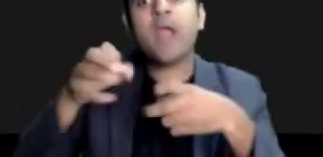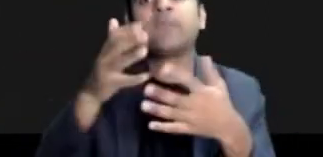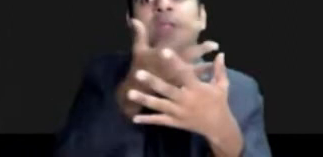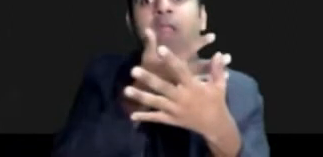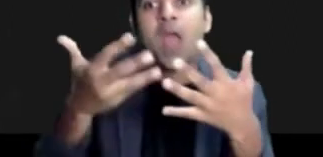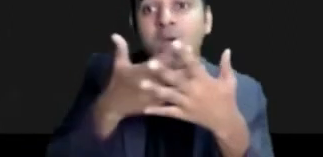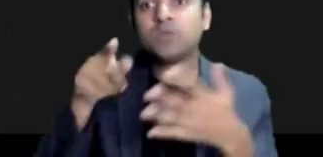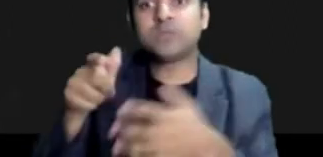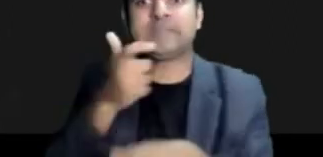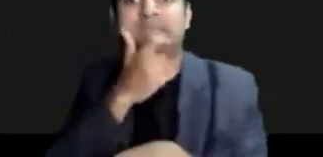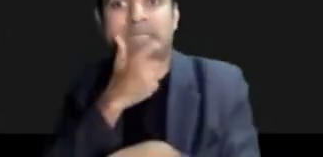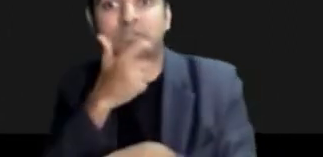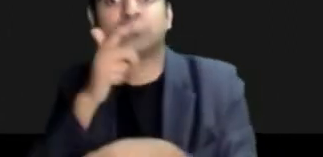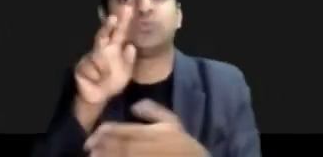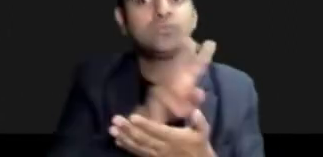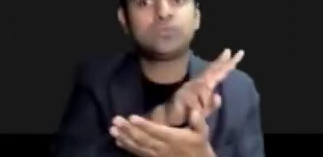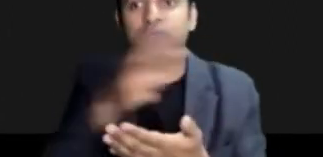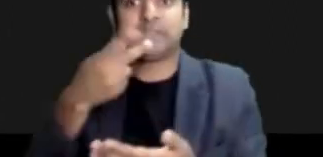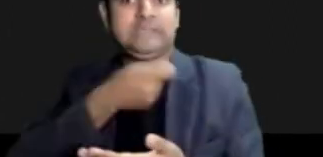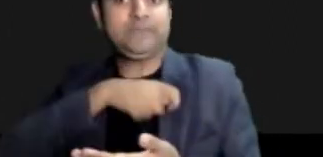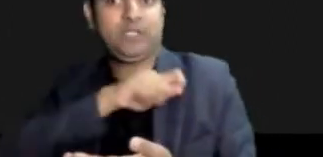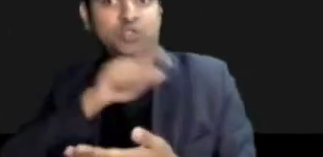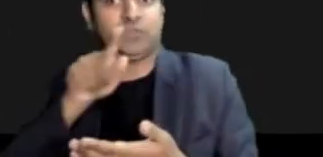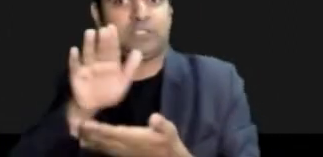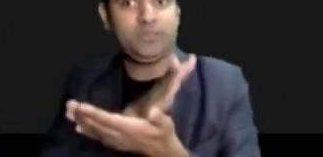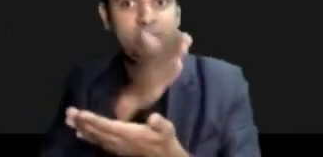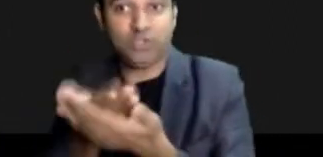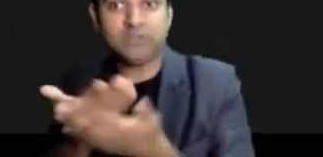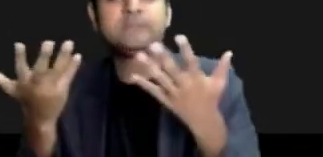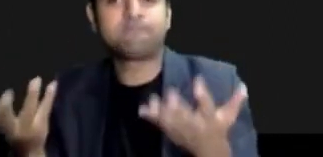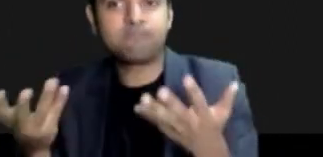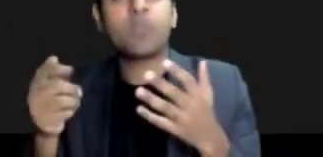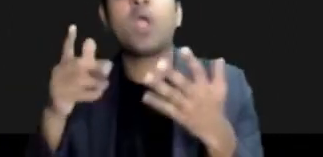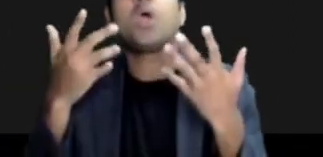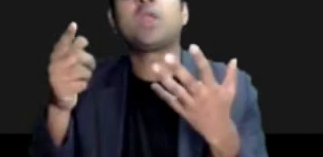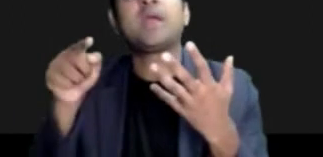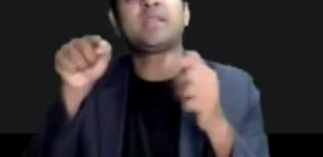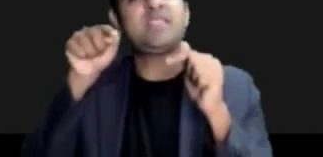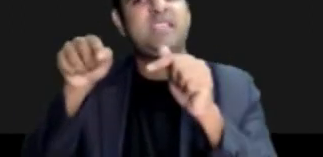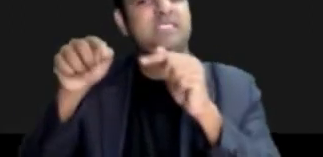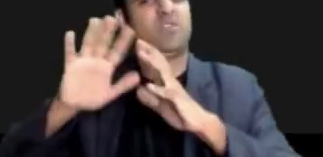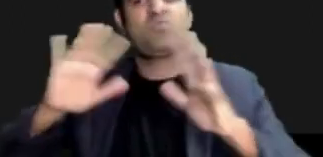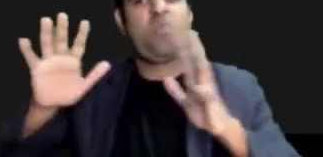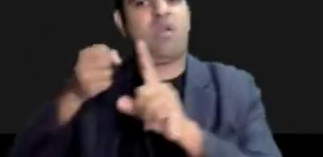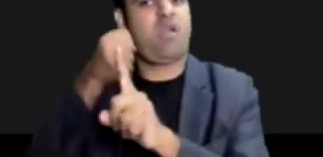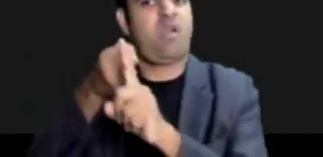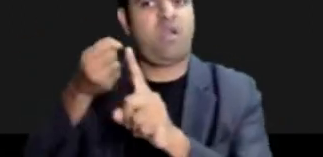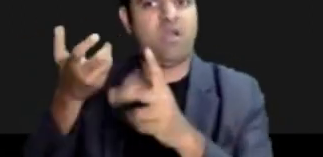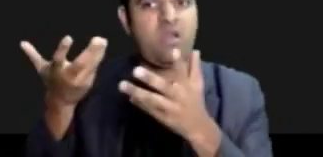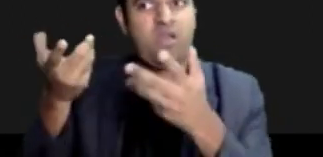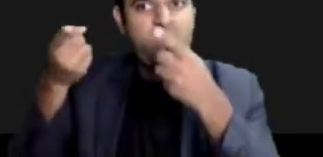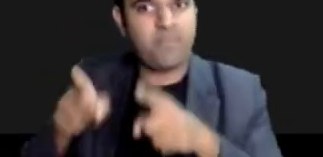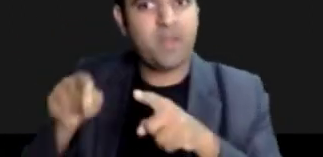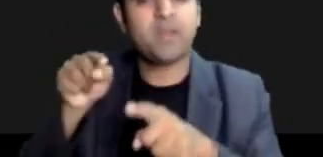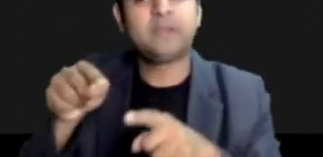yet. So this is very promising. This is very supportive. And I recommend colleagues, I know that there are